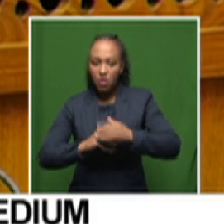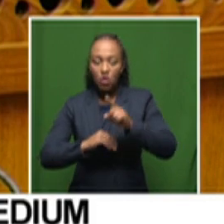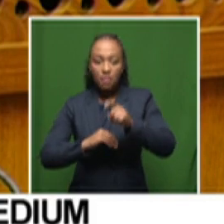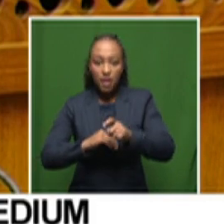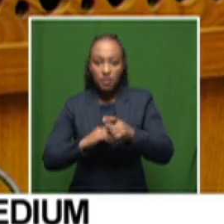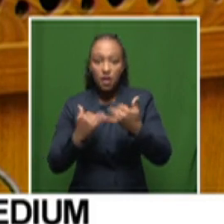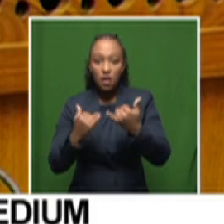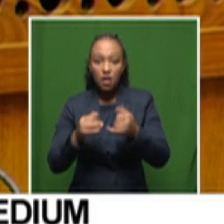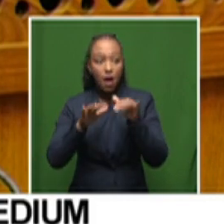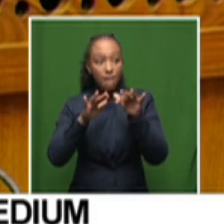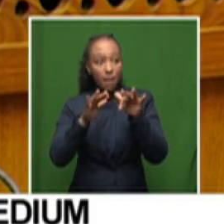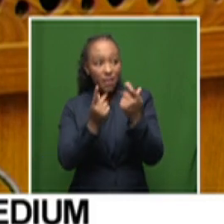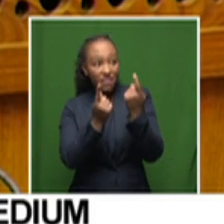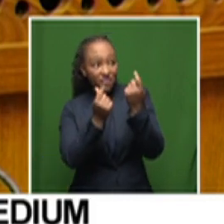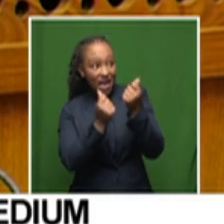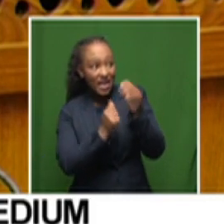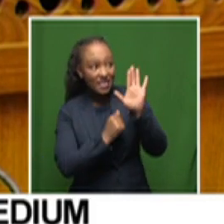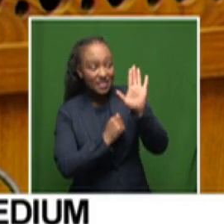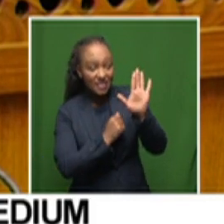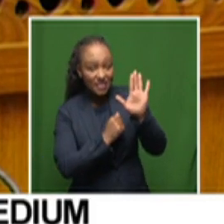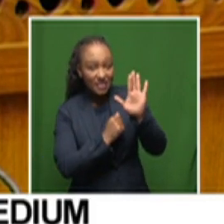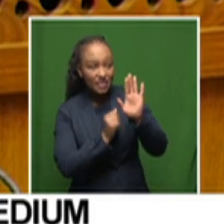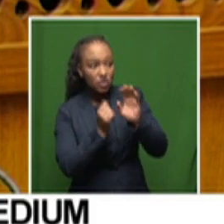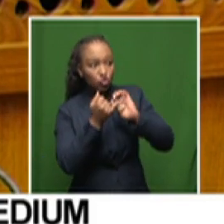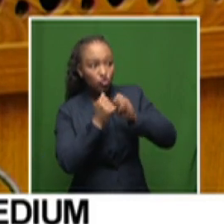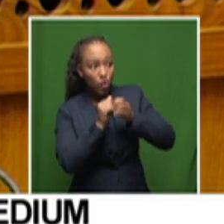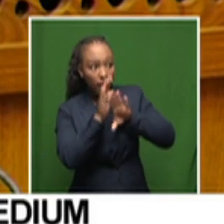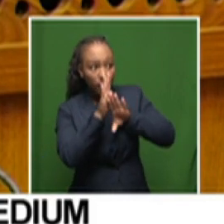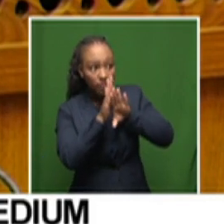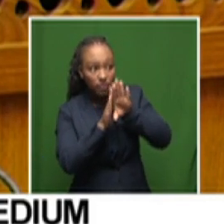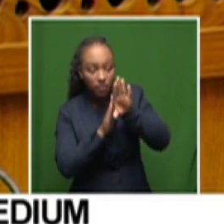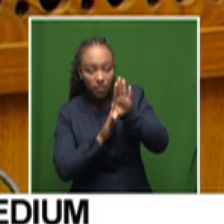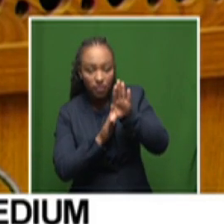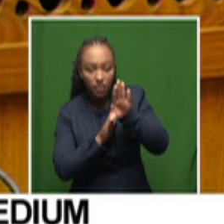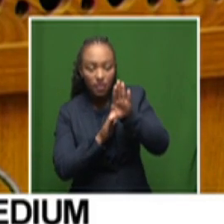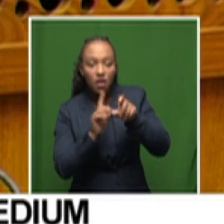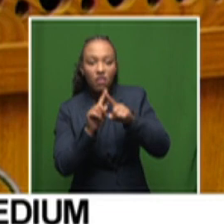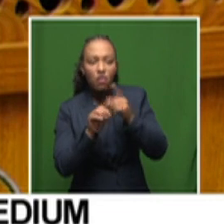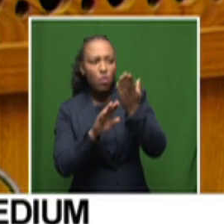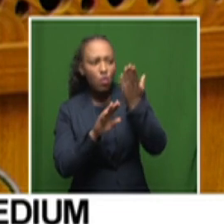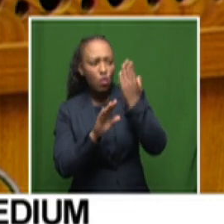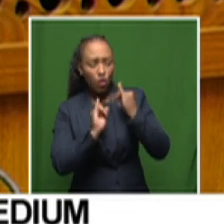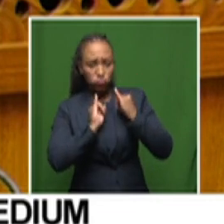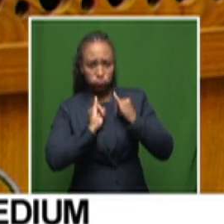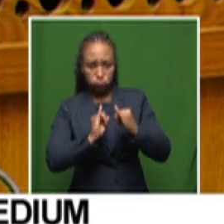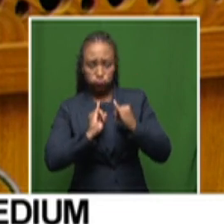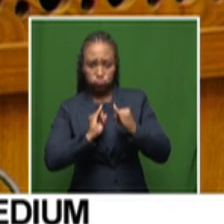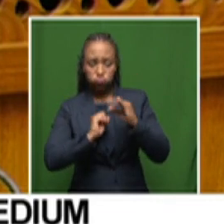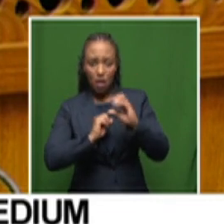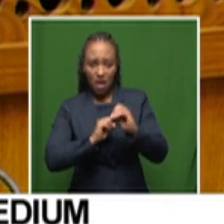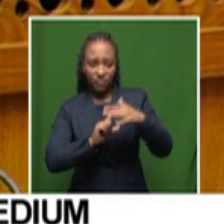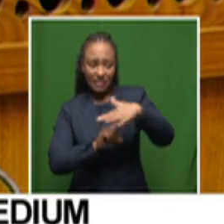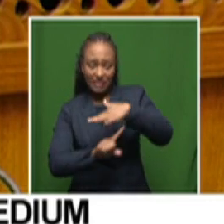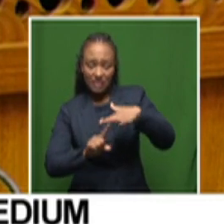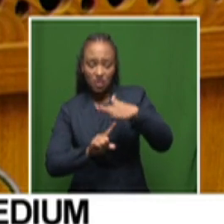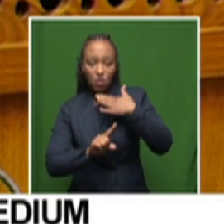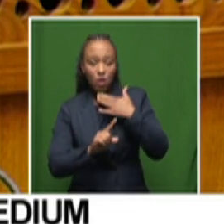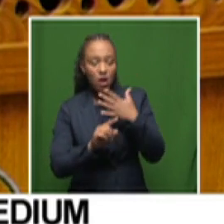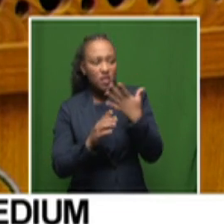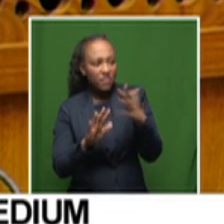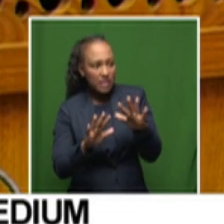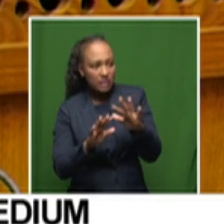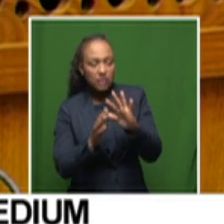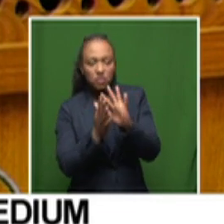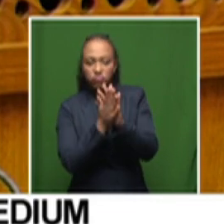rehabilitate our public finances, and recover from the devastation visited upon